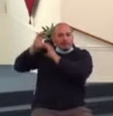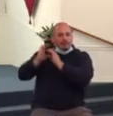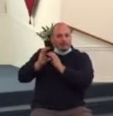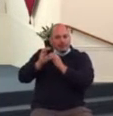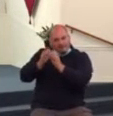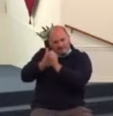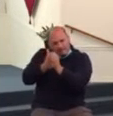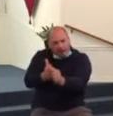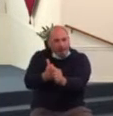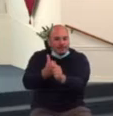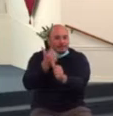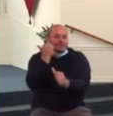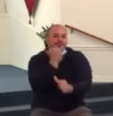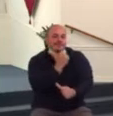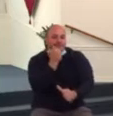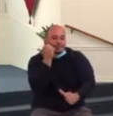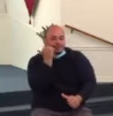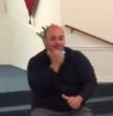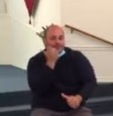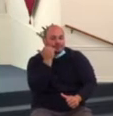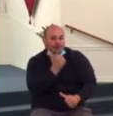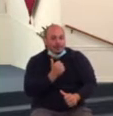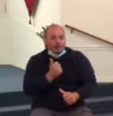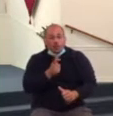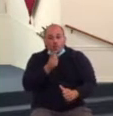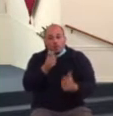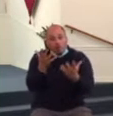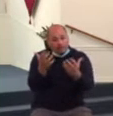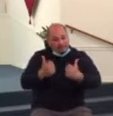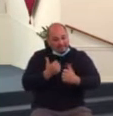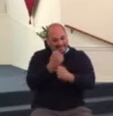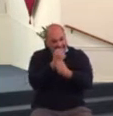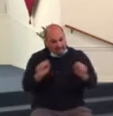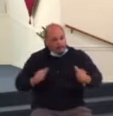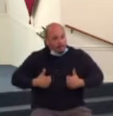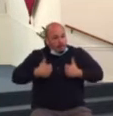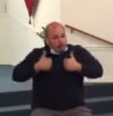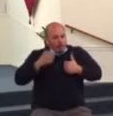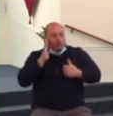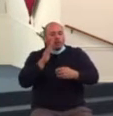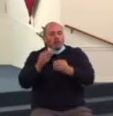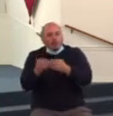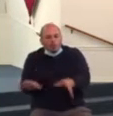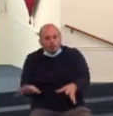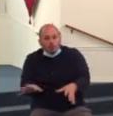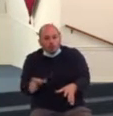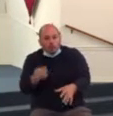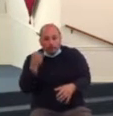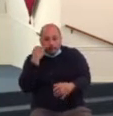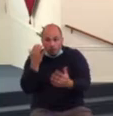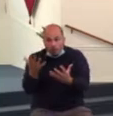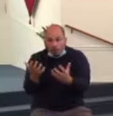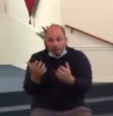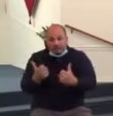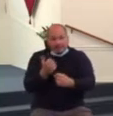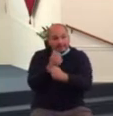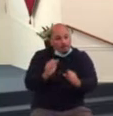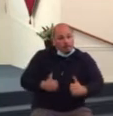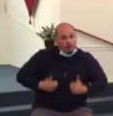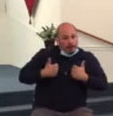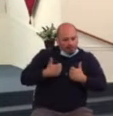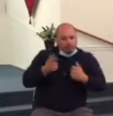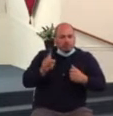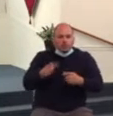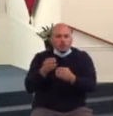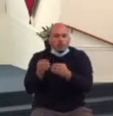wants to save their life will lose it, but whoever loses their life for me will save it. What good is it for someone to